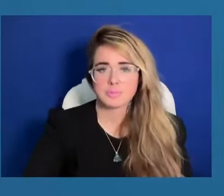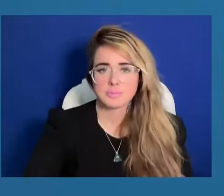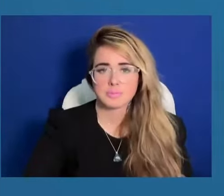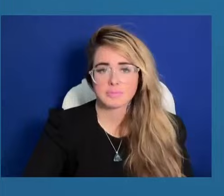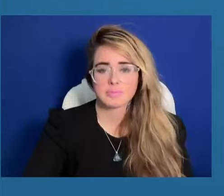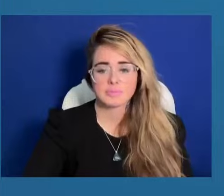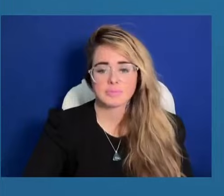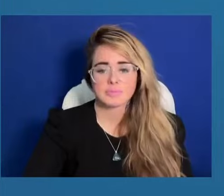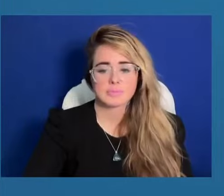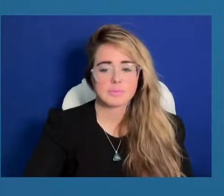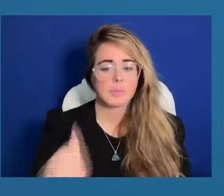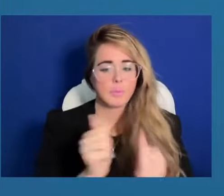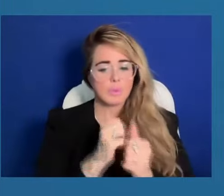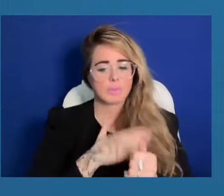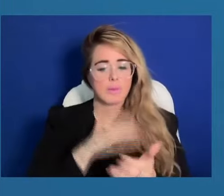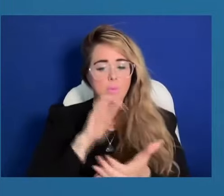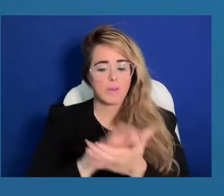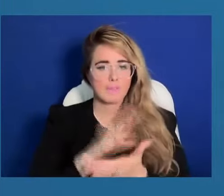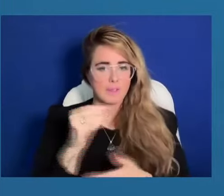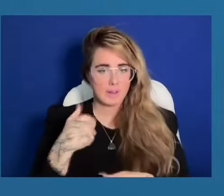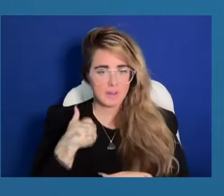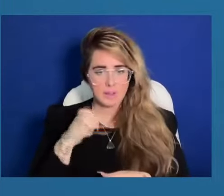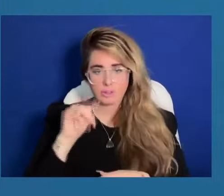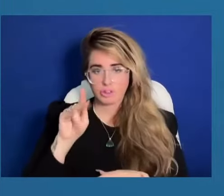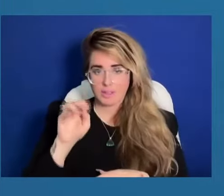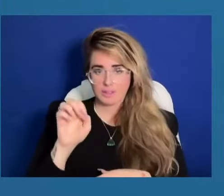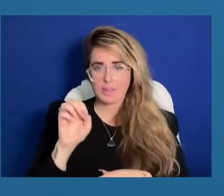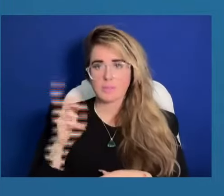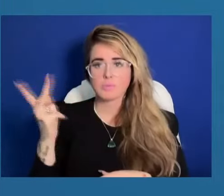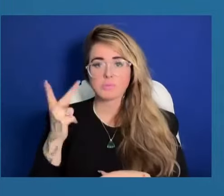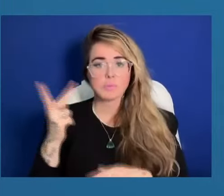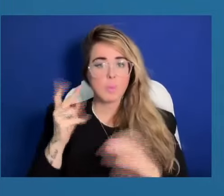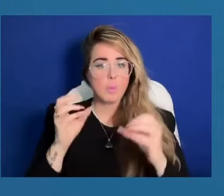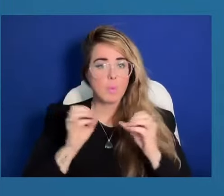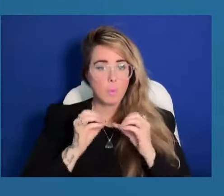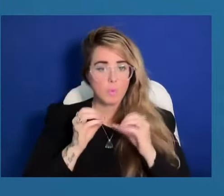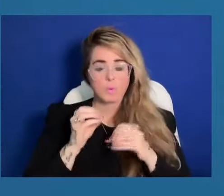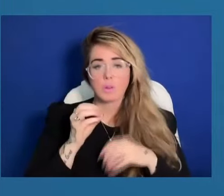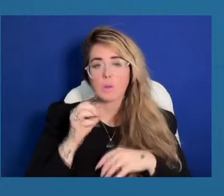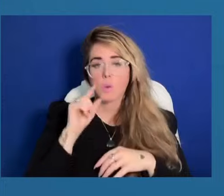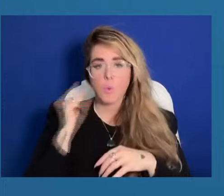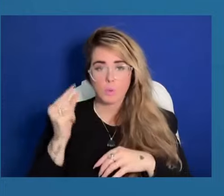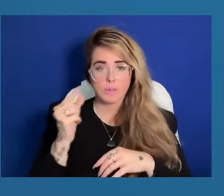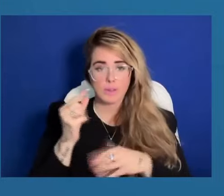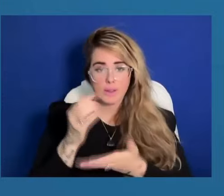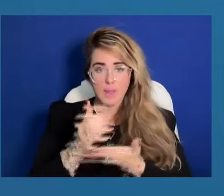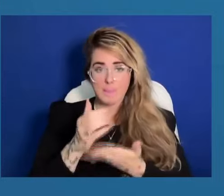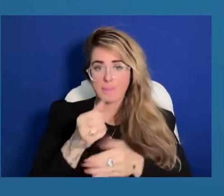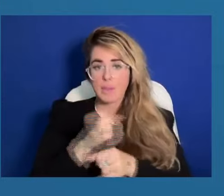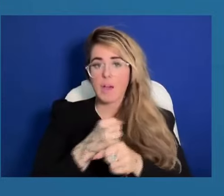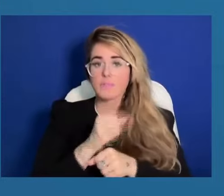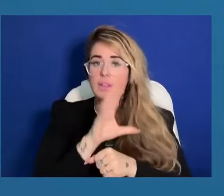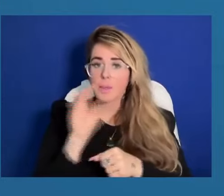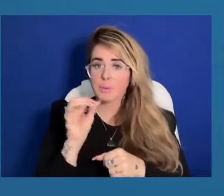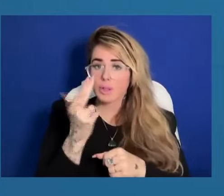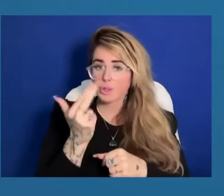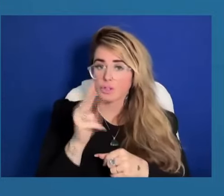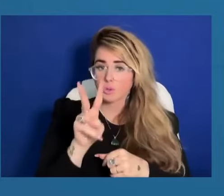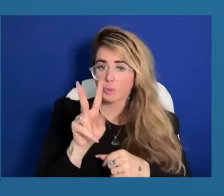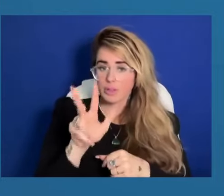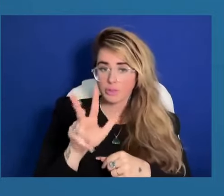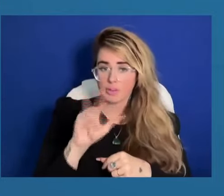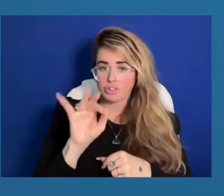Along with my wife and I, Jackie, we are owners of the Golden Cup Coffee Company at 1323 Jefferson